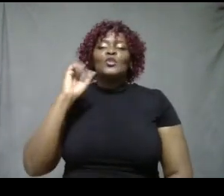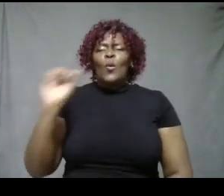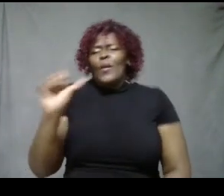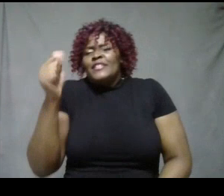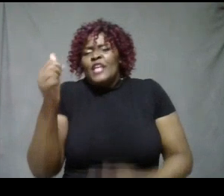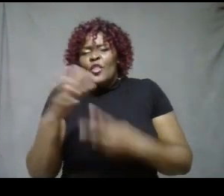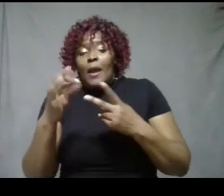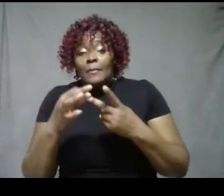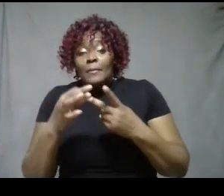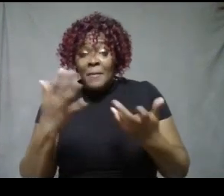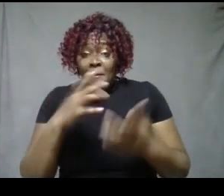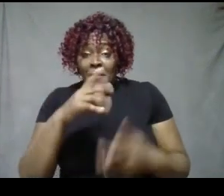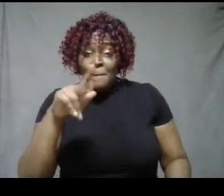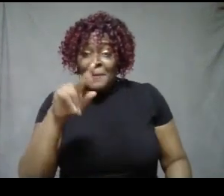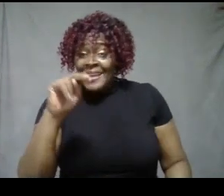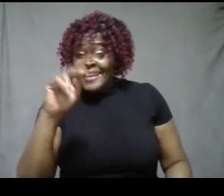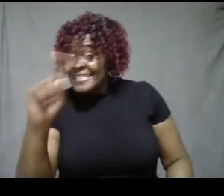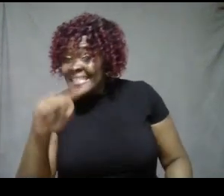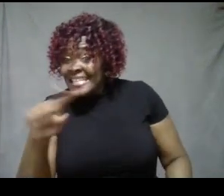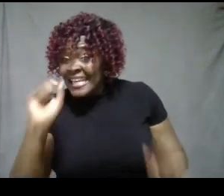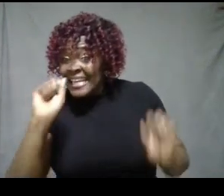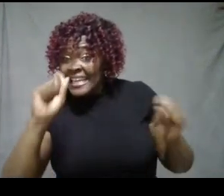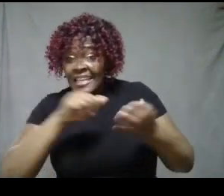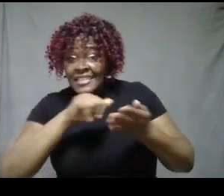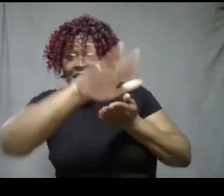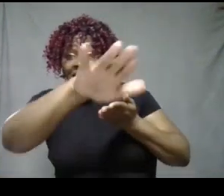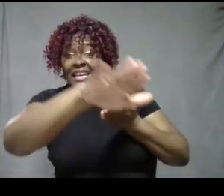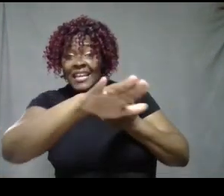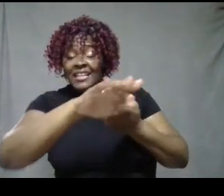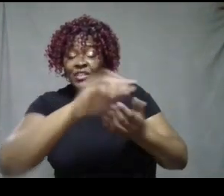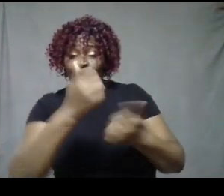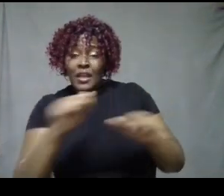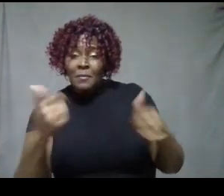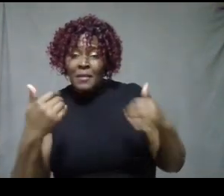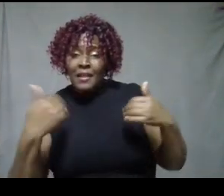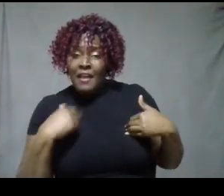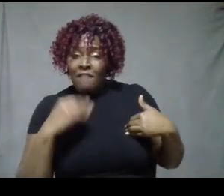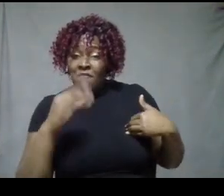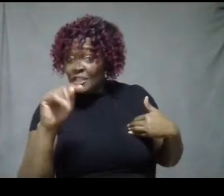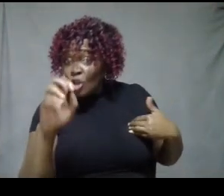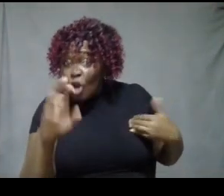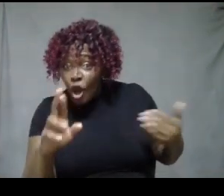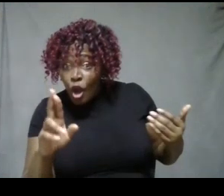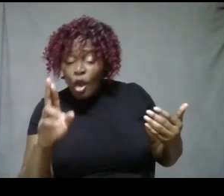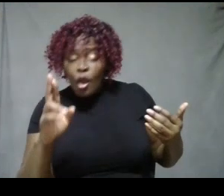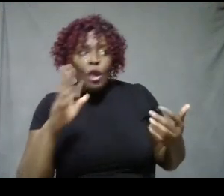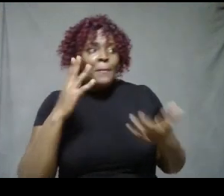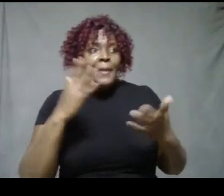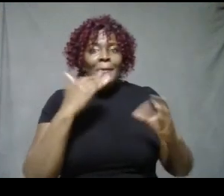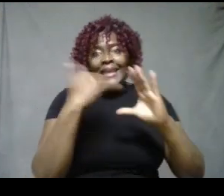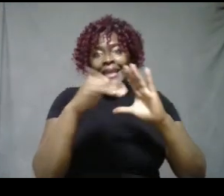P&Z can send out something to everyone with a BTR? Is there like an email